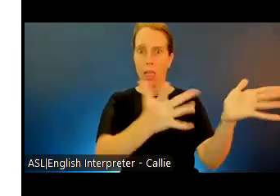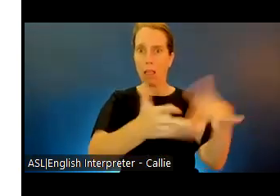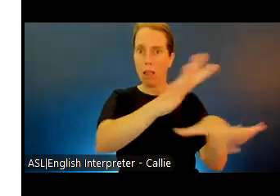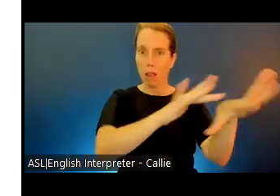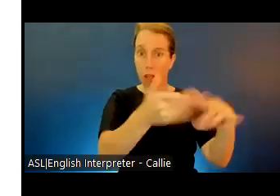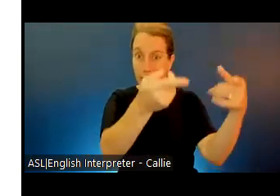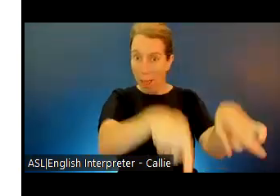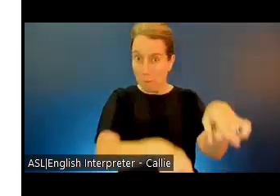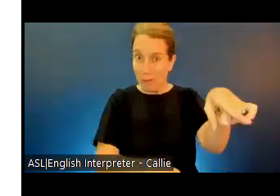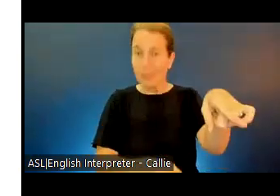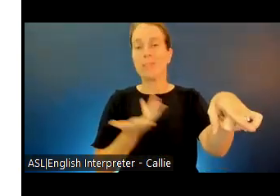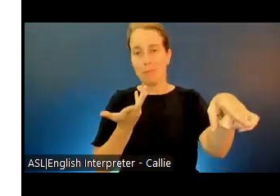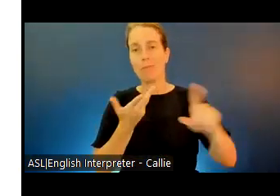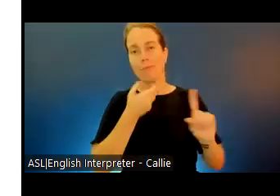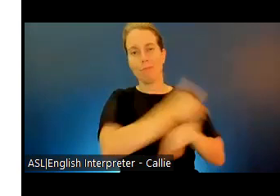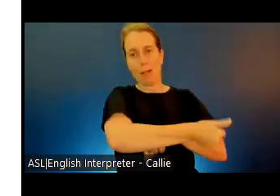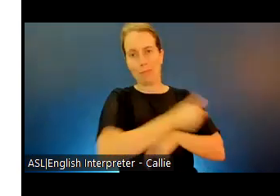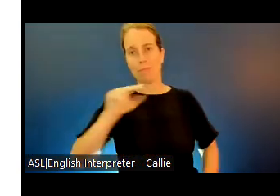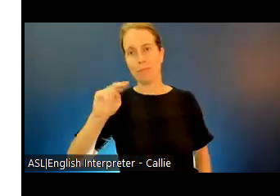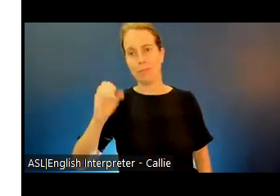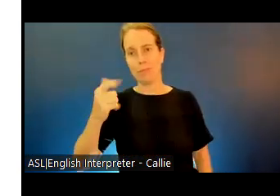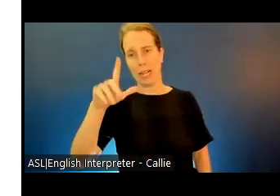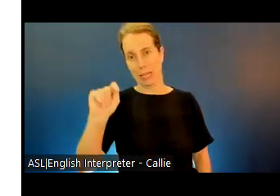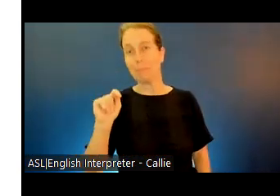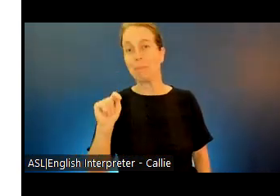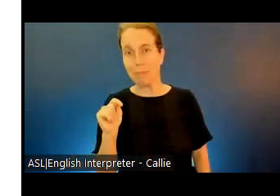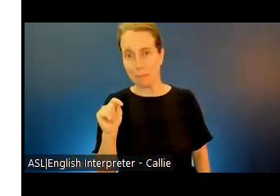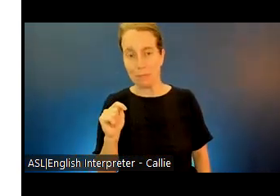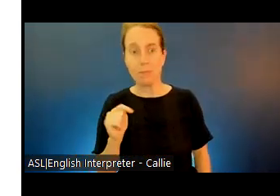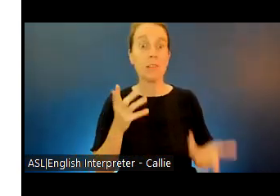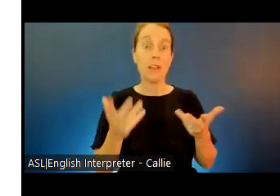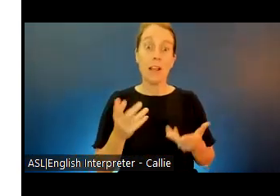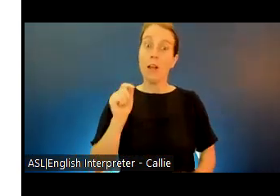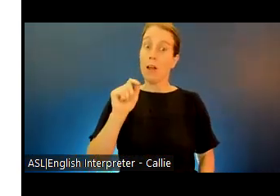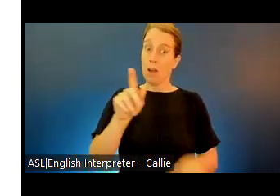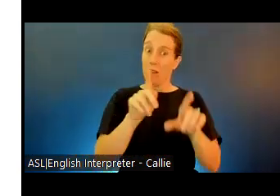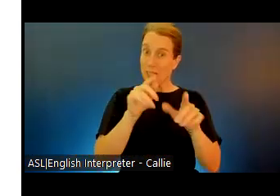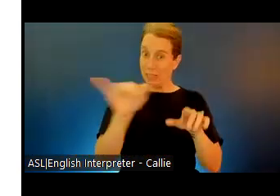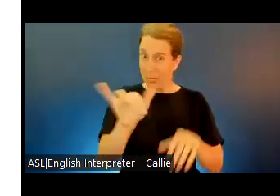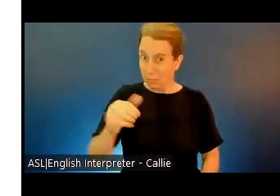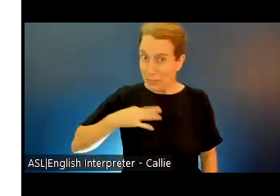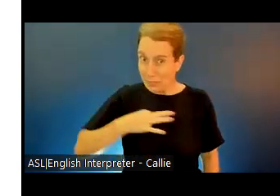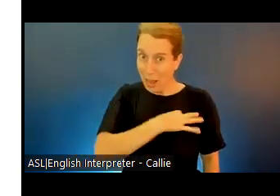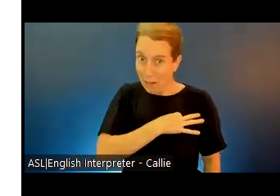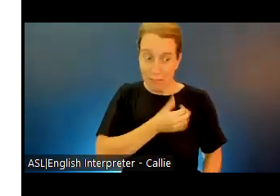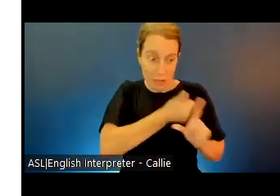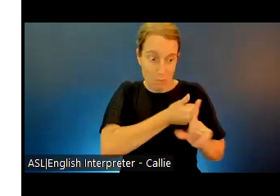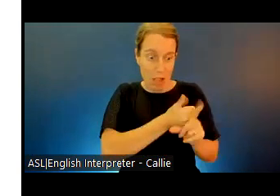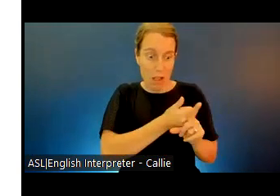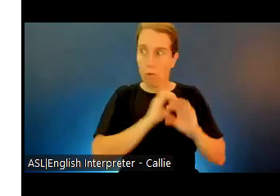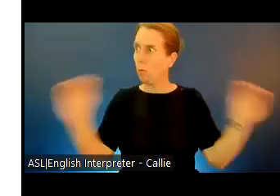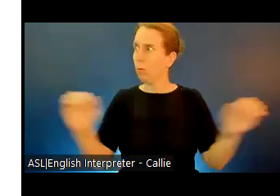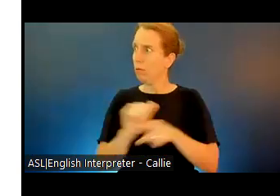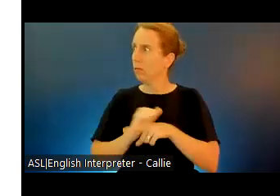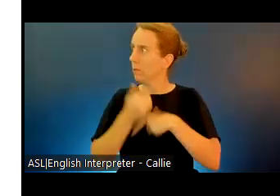be a situation of neglect when a facility or program fails to actually appropriately train their staff. Again, I'll use restraints